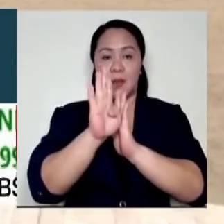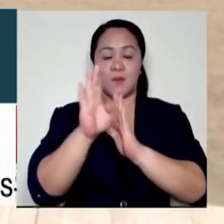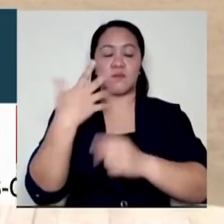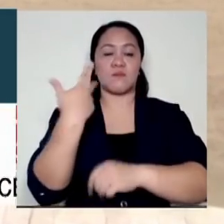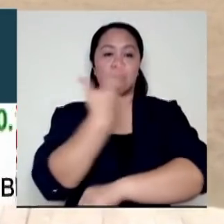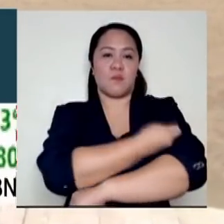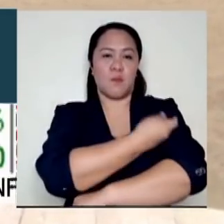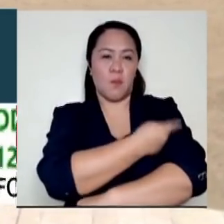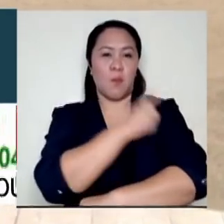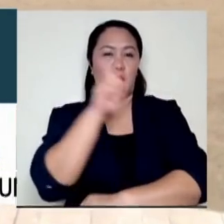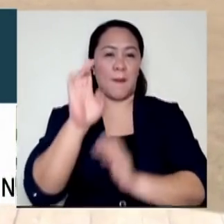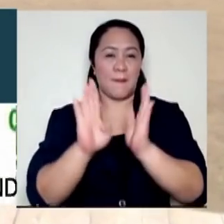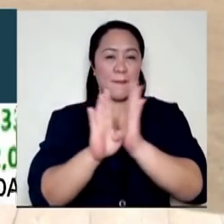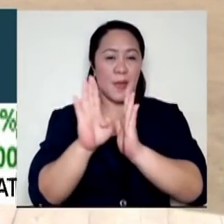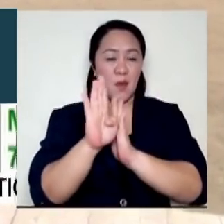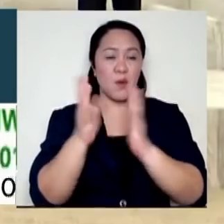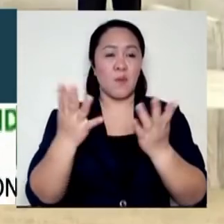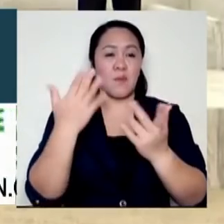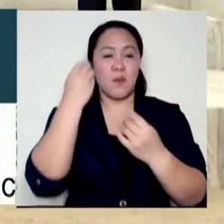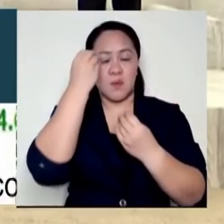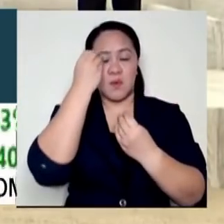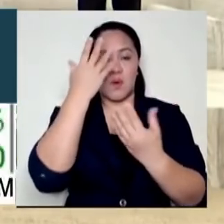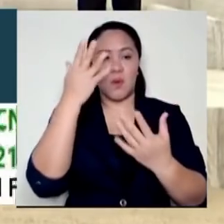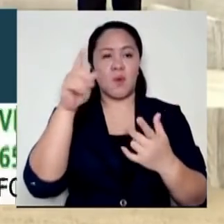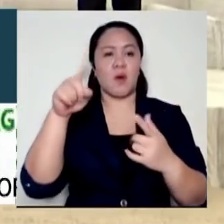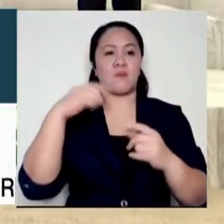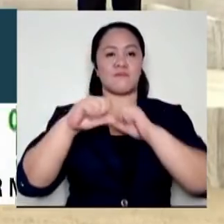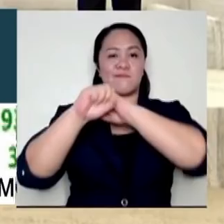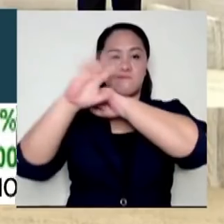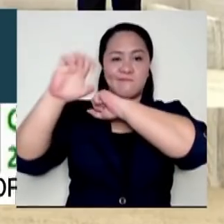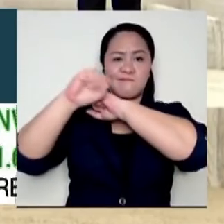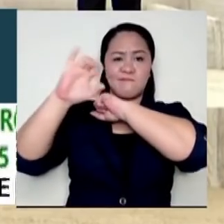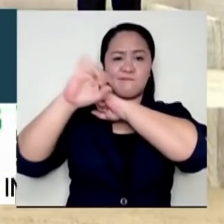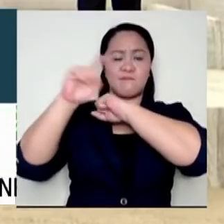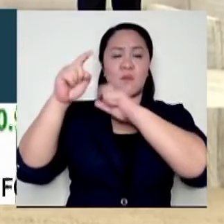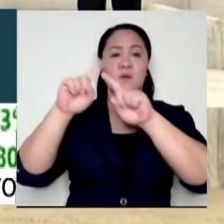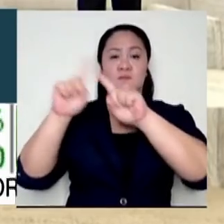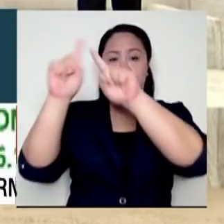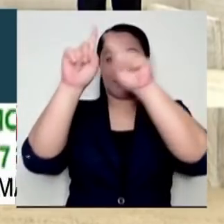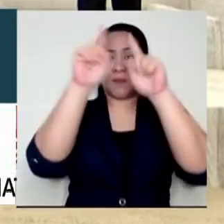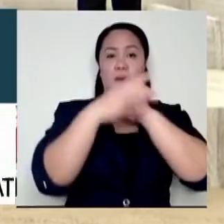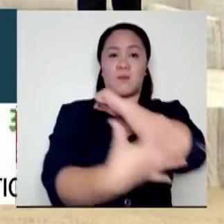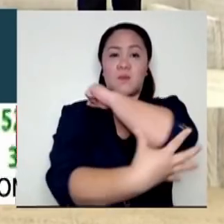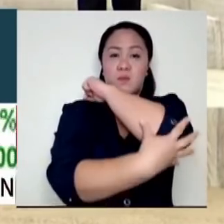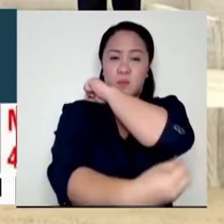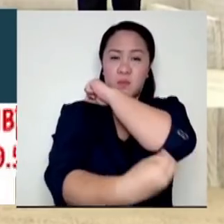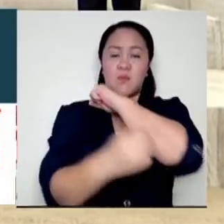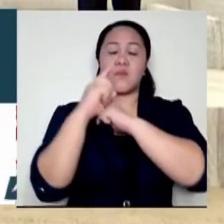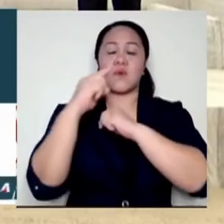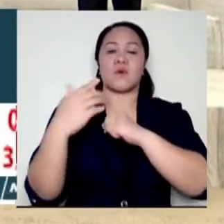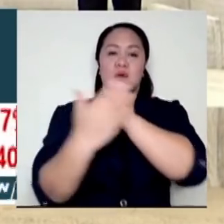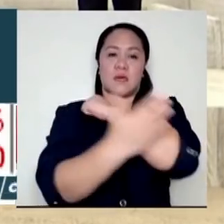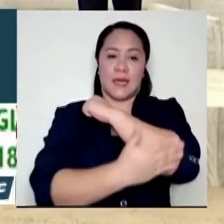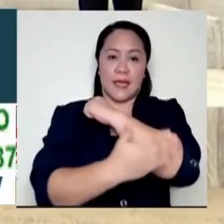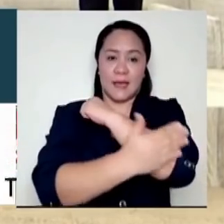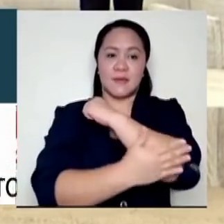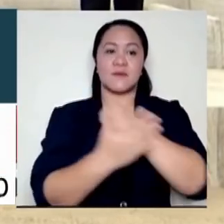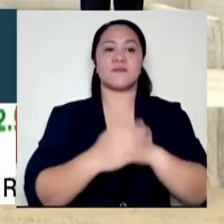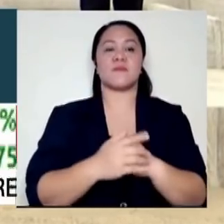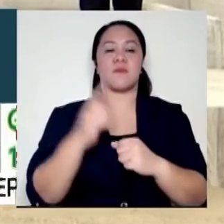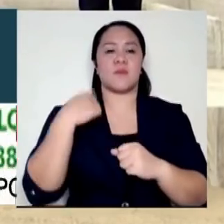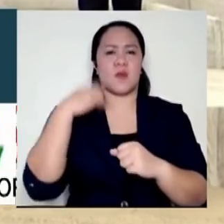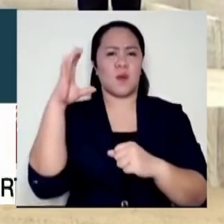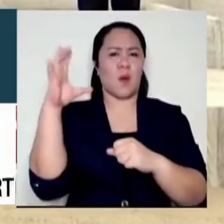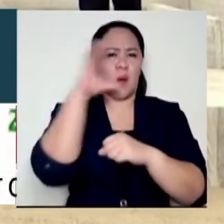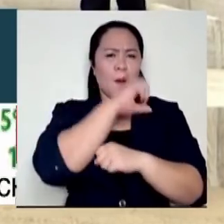vaccinations to help boost vaccination campaigns in poorer countries. During a news conference following the conclusion of the summit